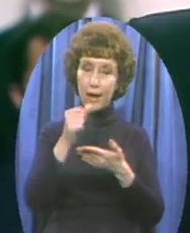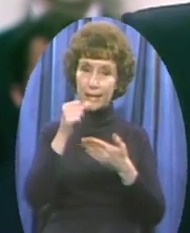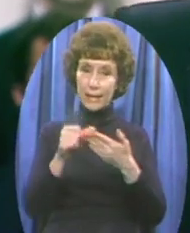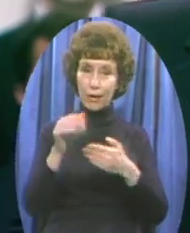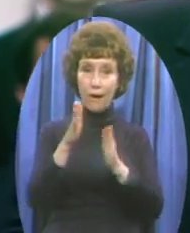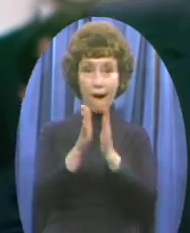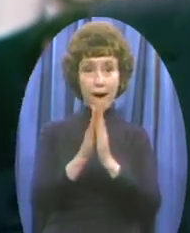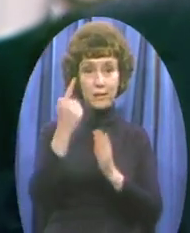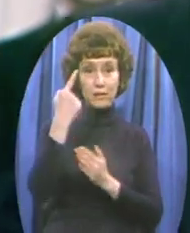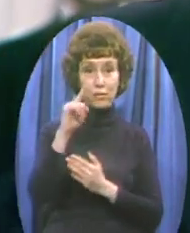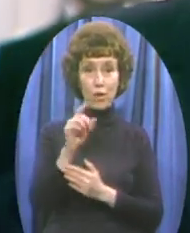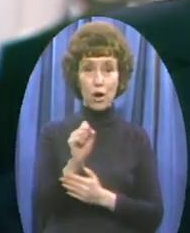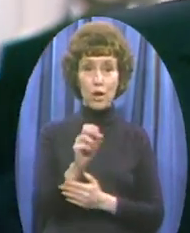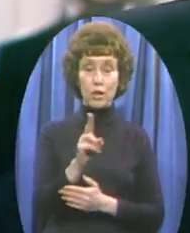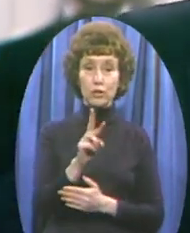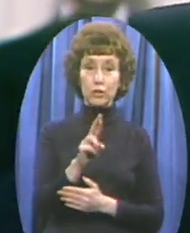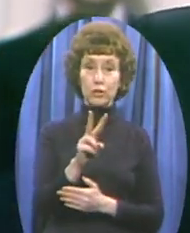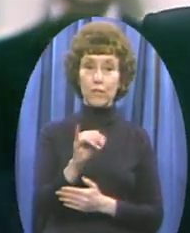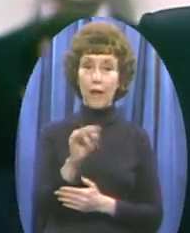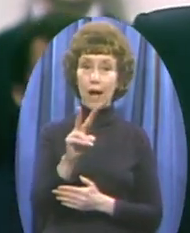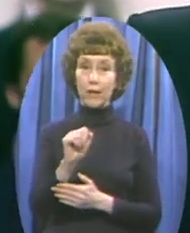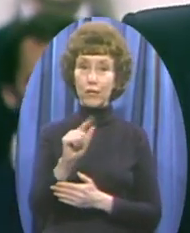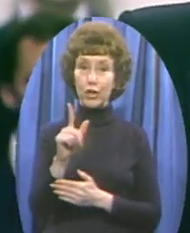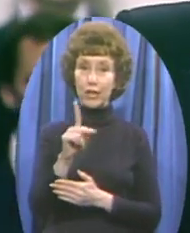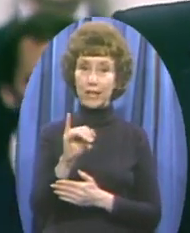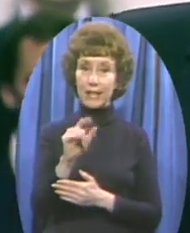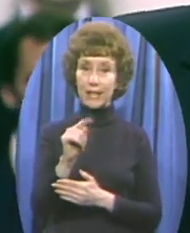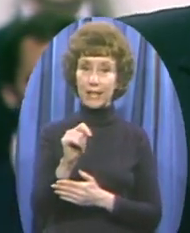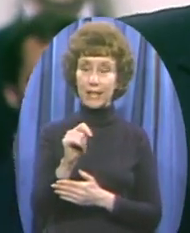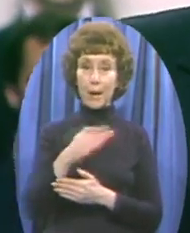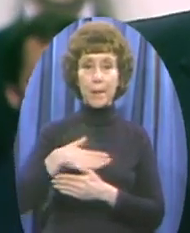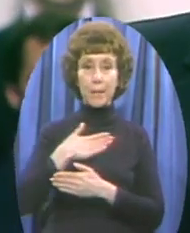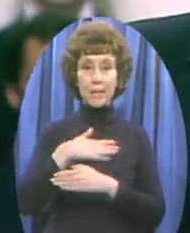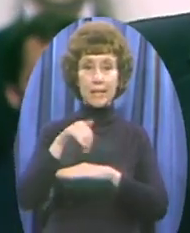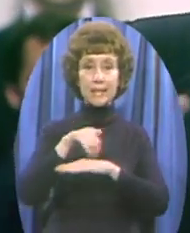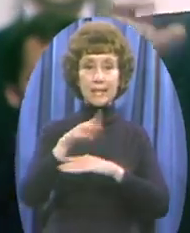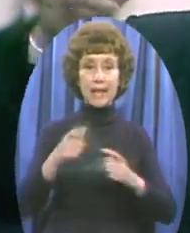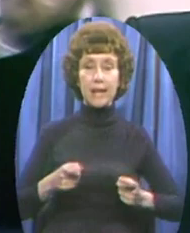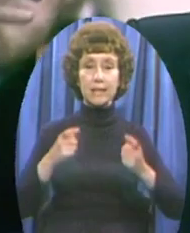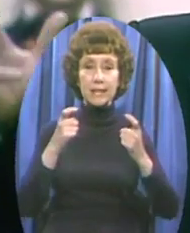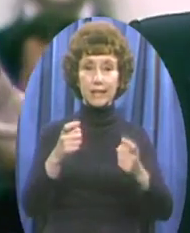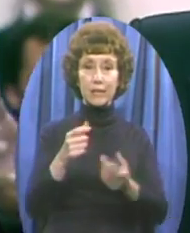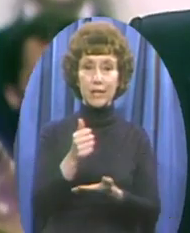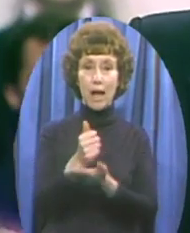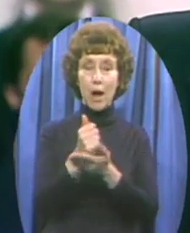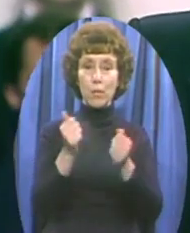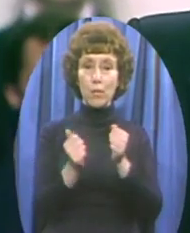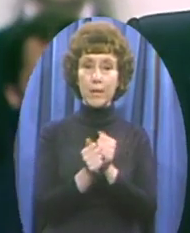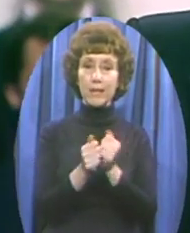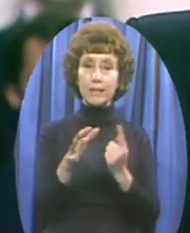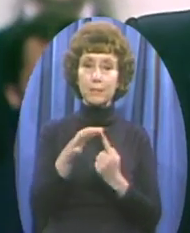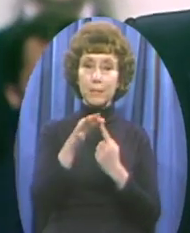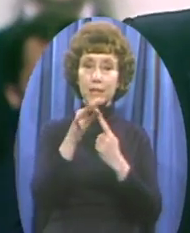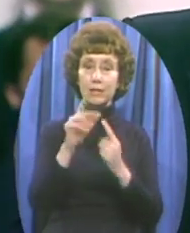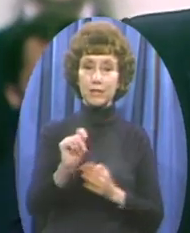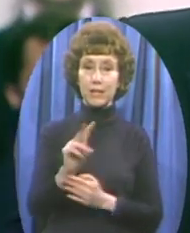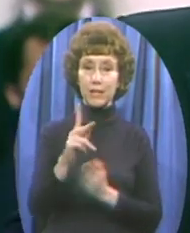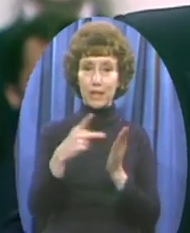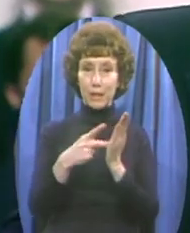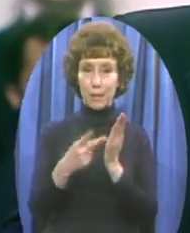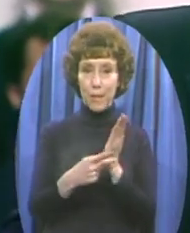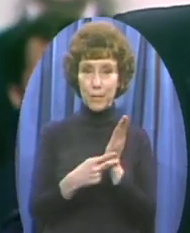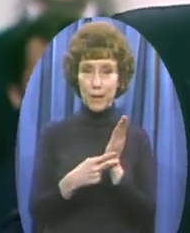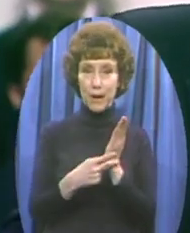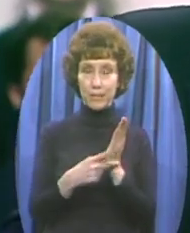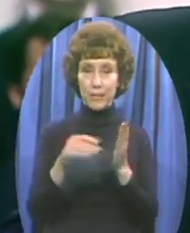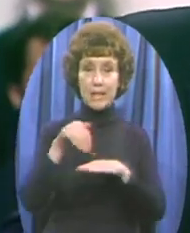these 5 weeks of Wake Up America Crusade. Several million dollars are being expended during these 5 weeks. Make your check